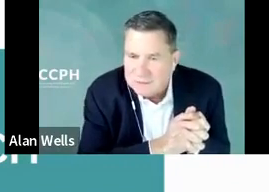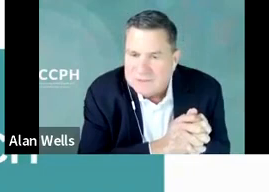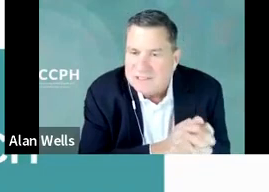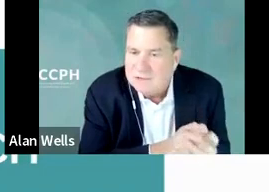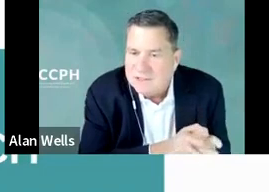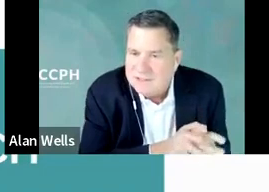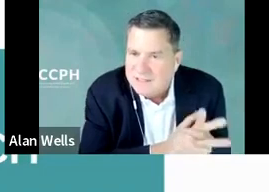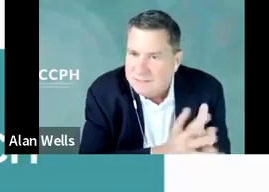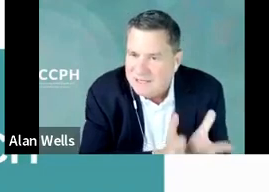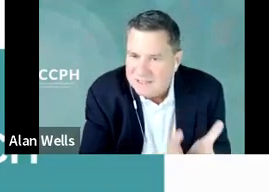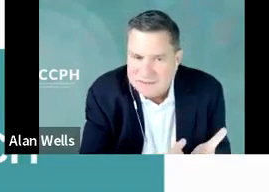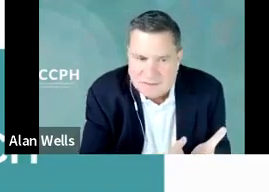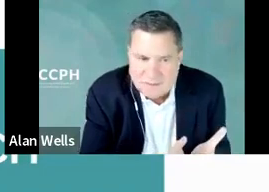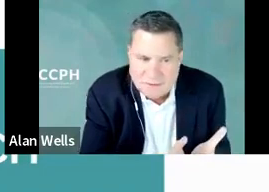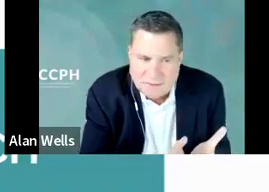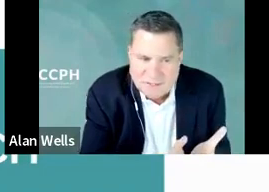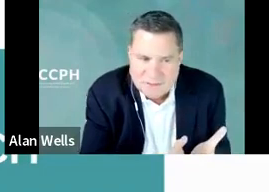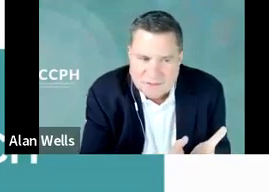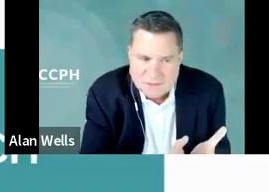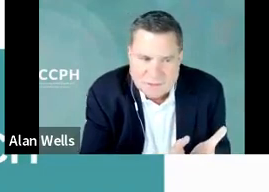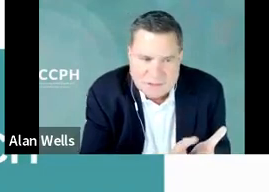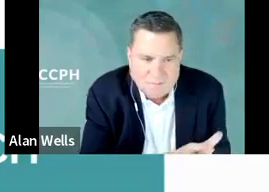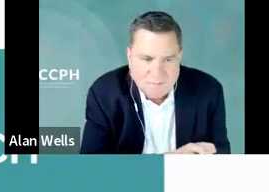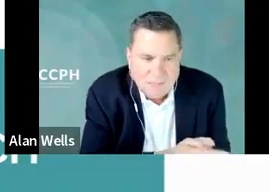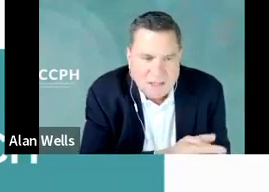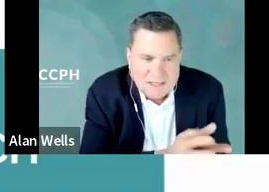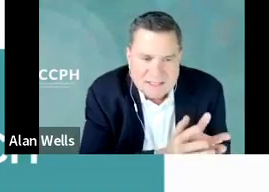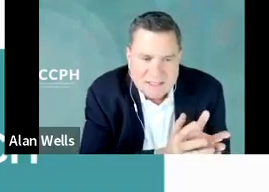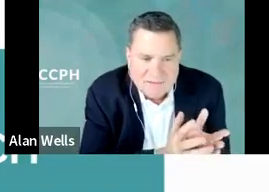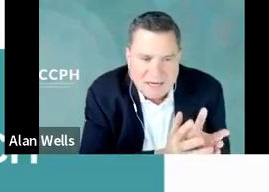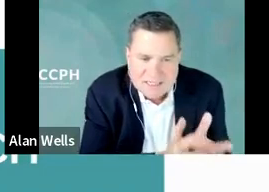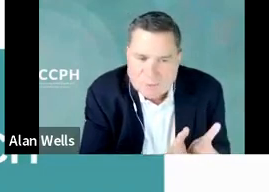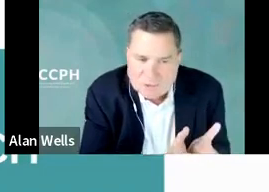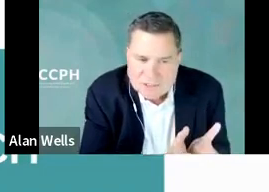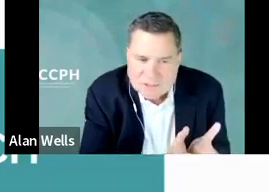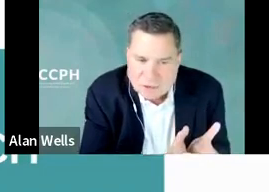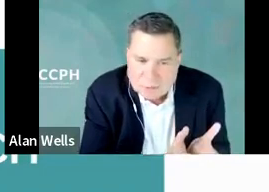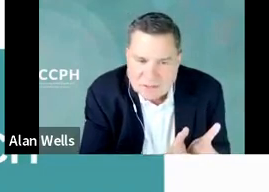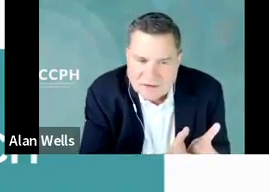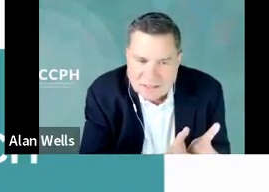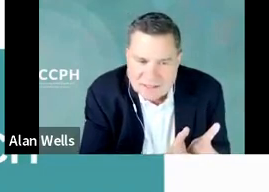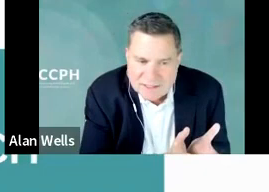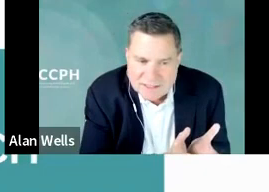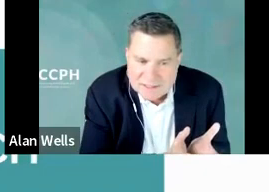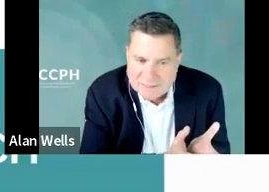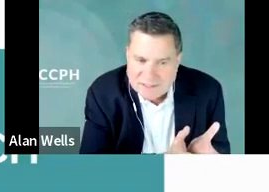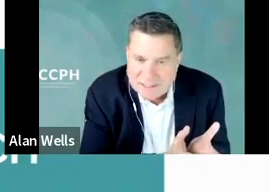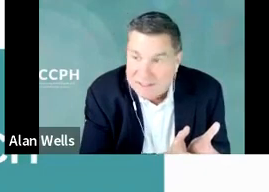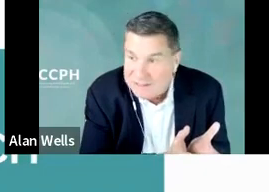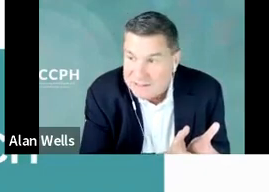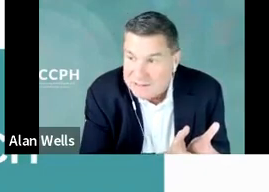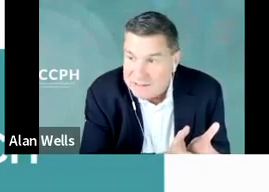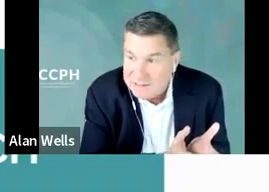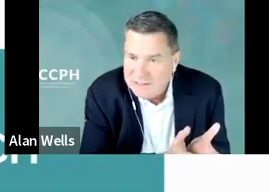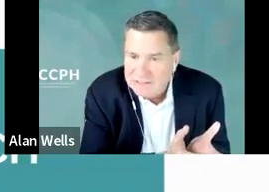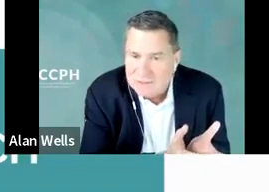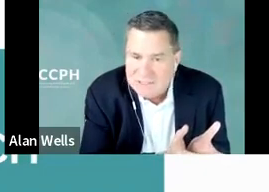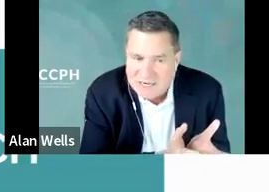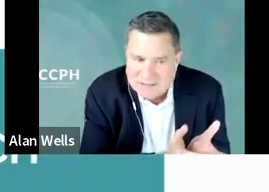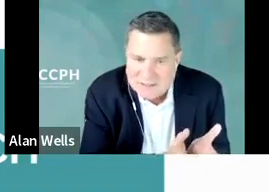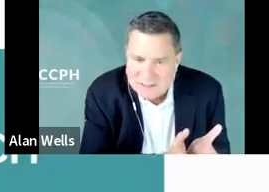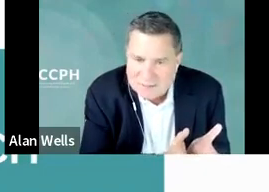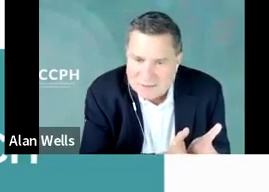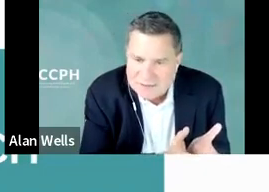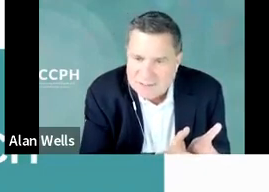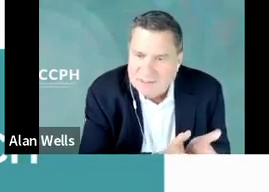from stakeholders that look at the impact in community-based research. Instead of experts interpreting findings and disseminating data